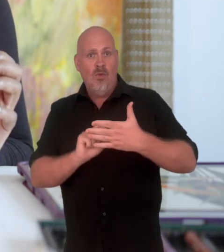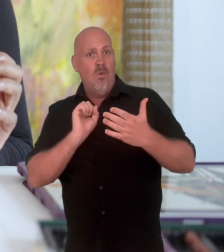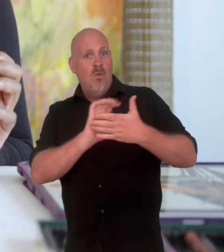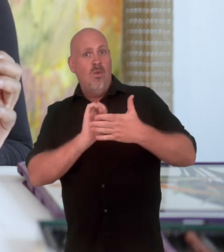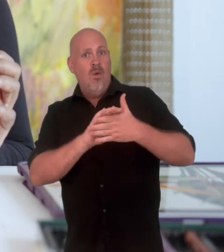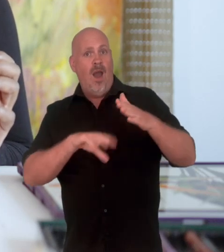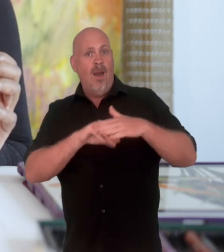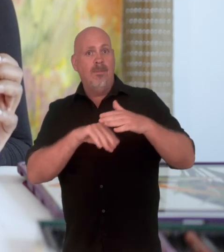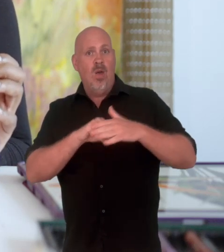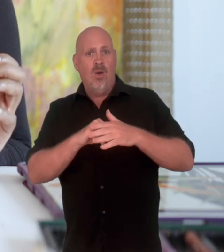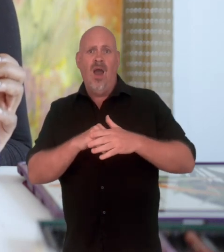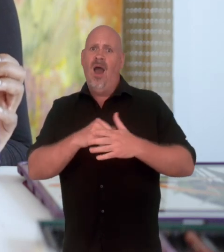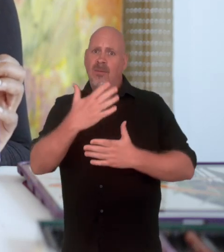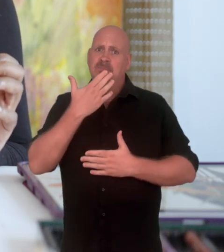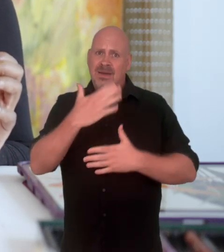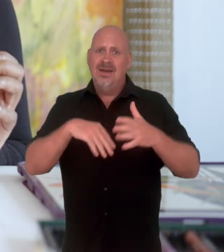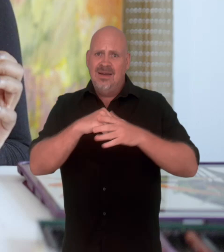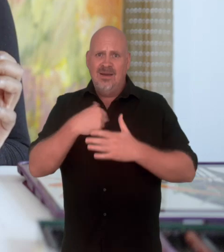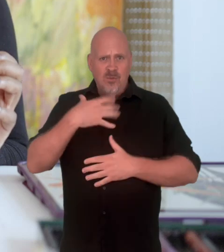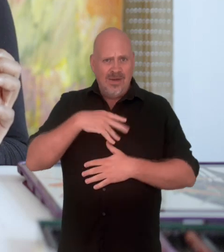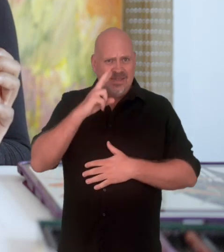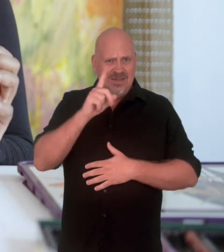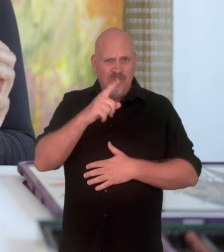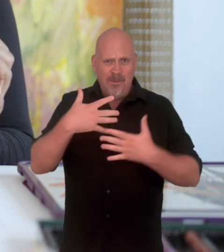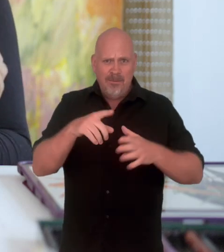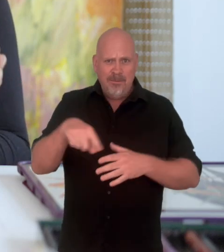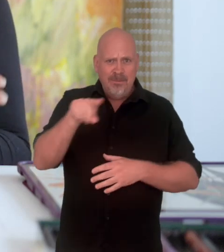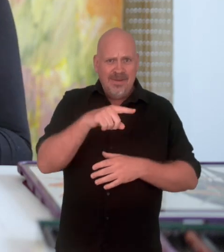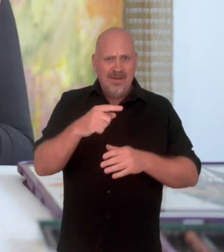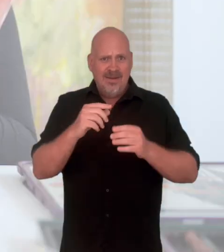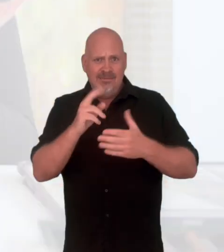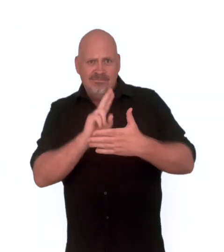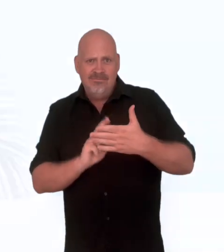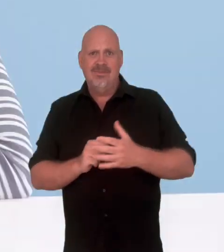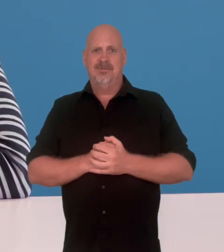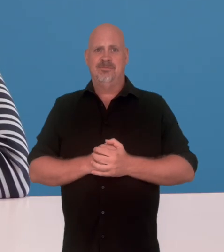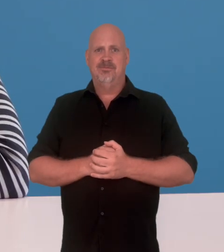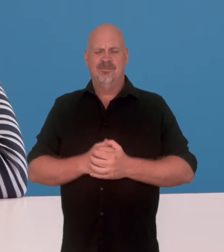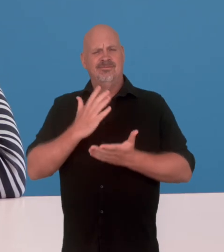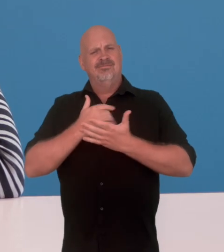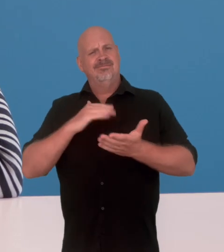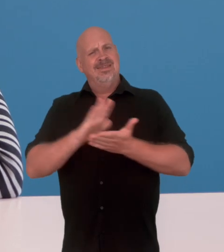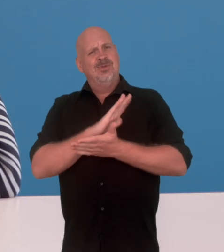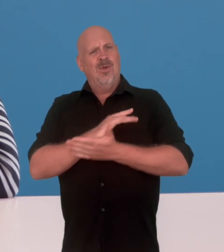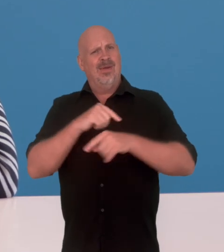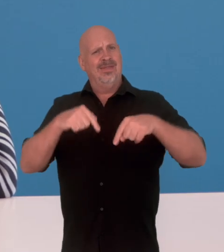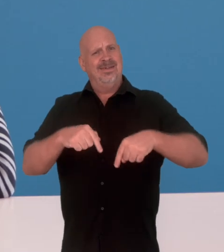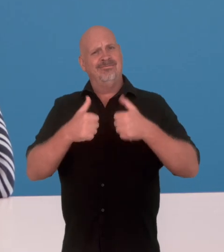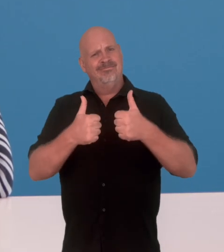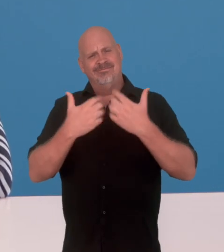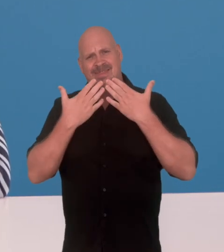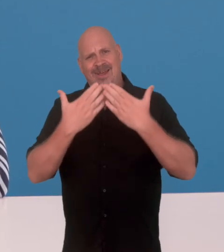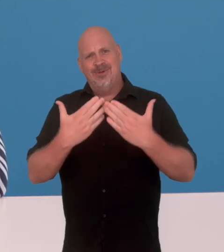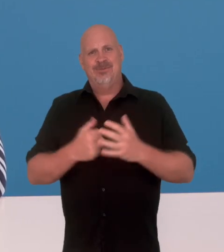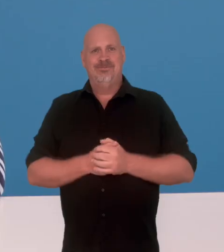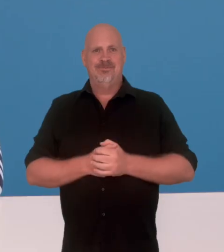created. And this has been an absolute delight to do this with you. Thank you. We hope you enjoyed today's workshop and thank you